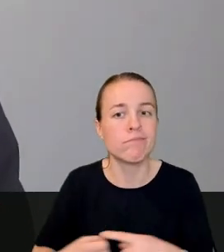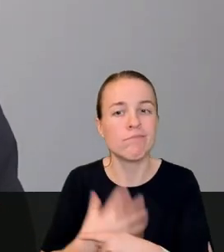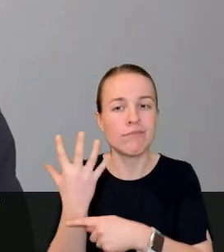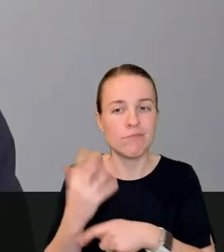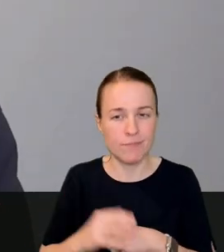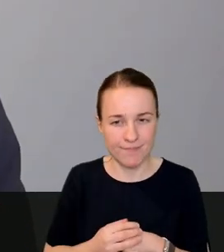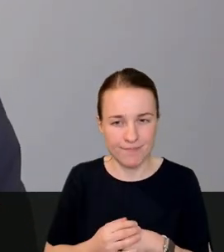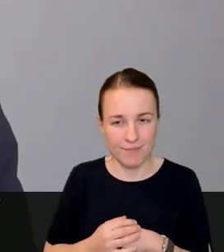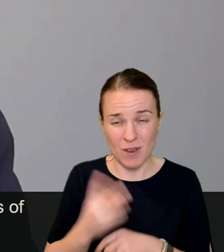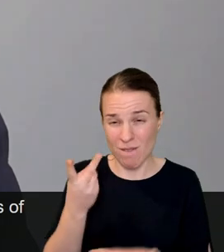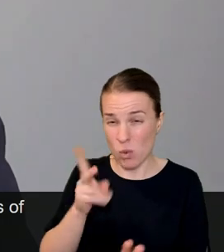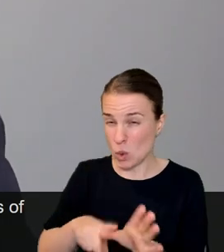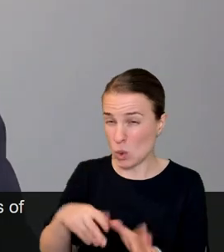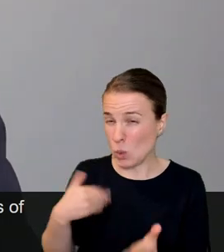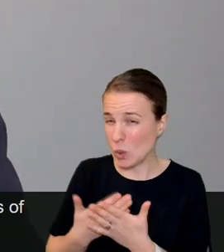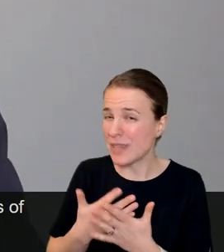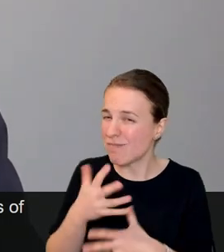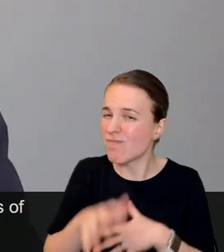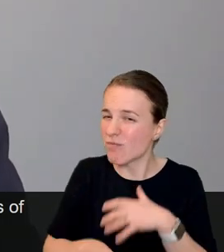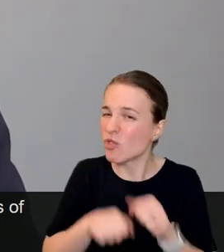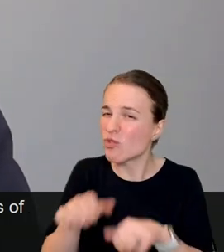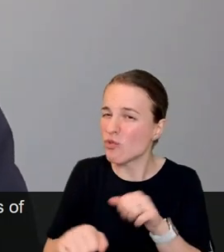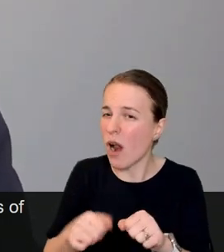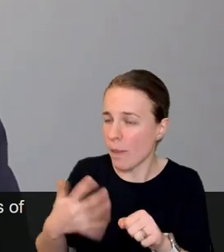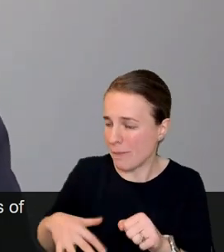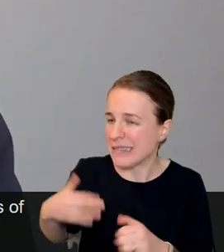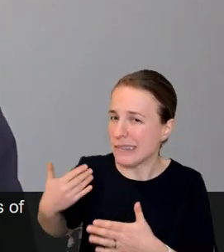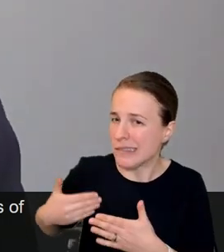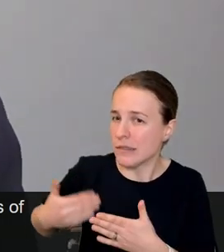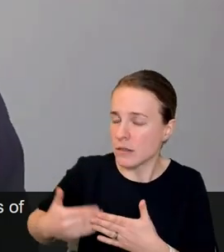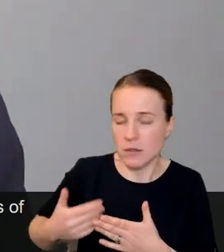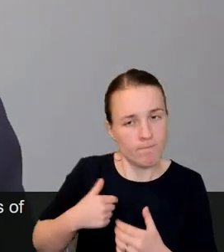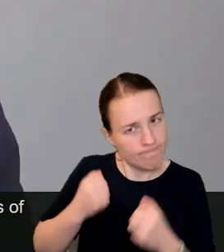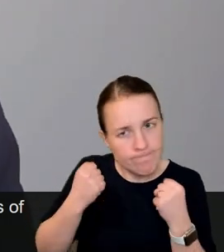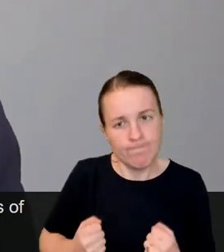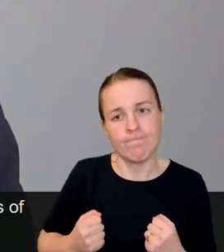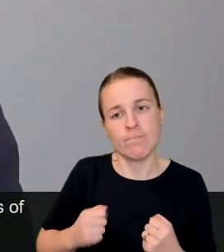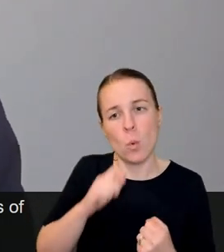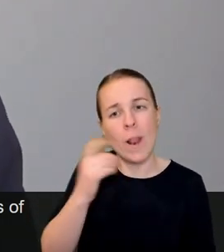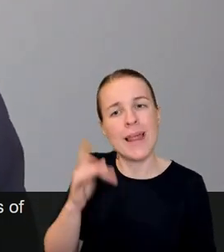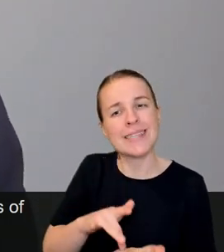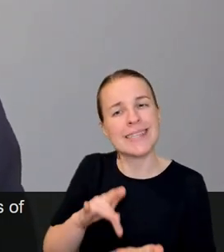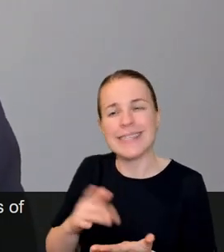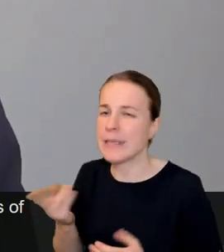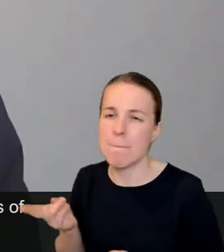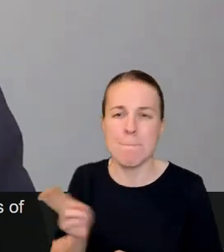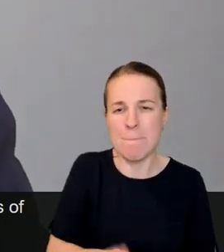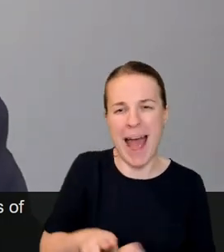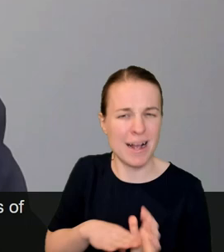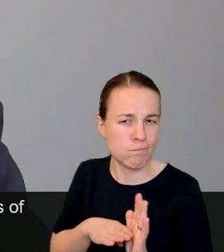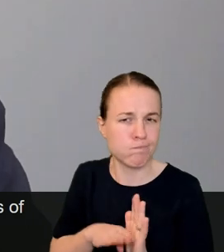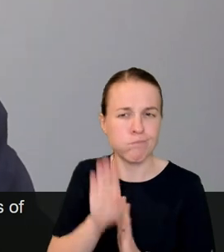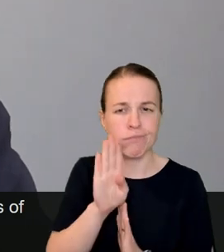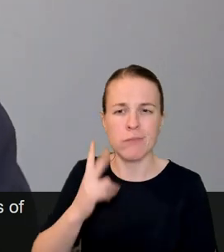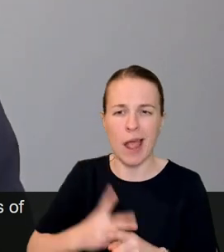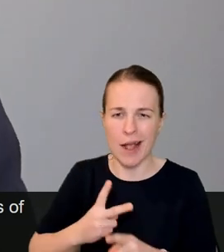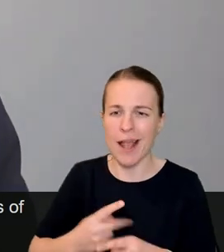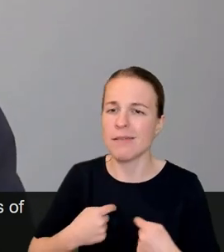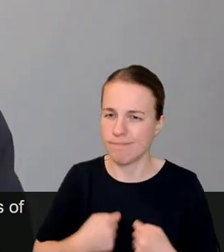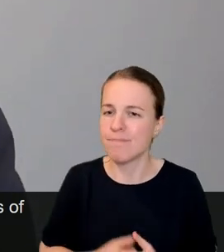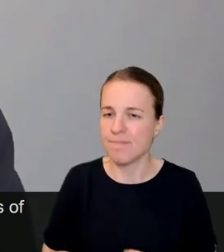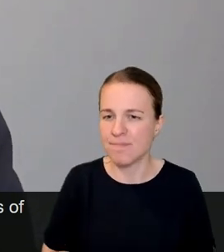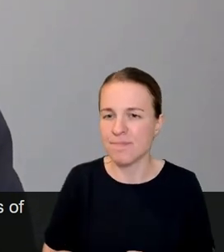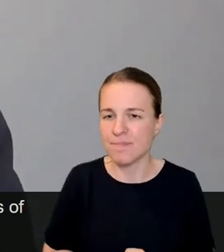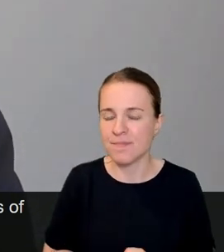2 years, I'm determined to help get our city back on its feet and thriving again. I was proud this week